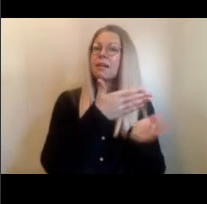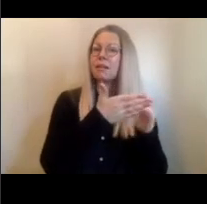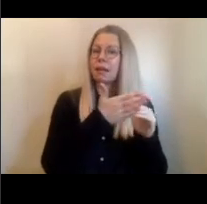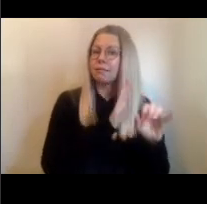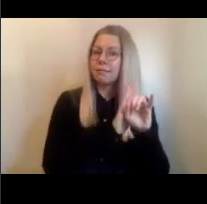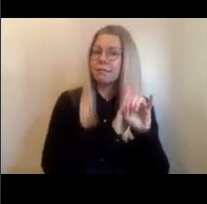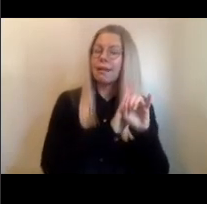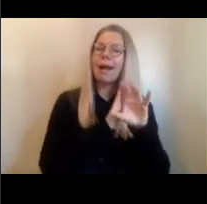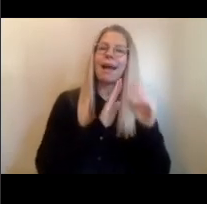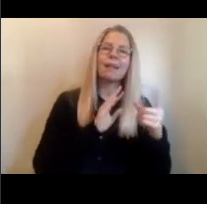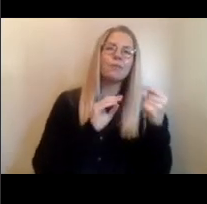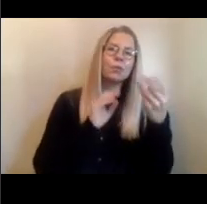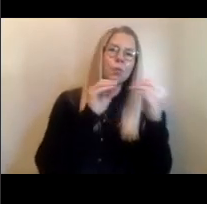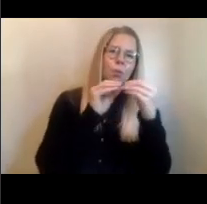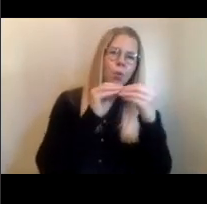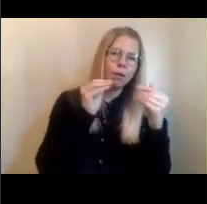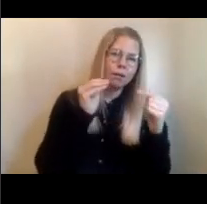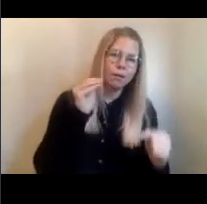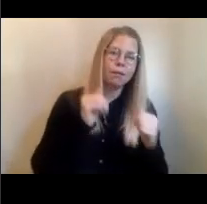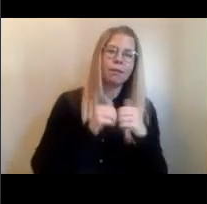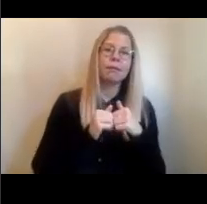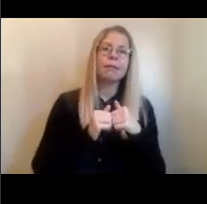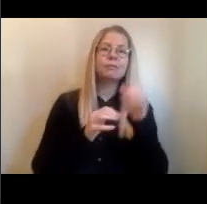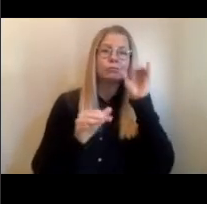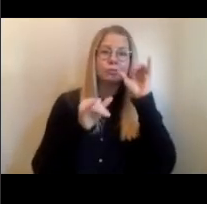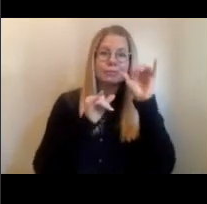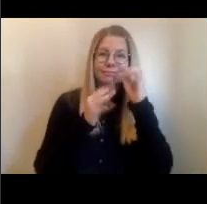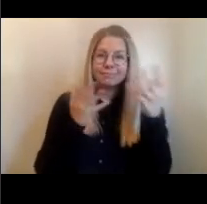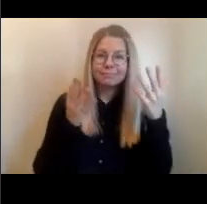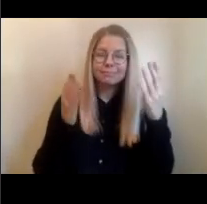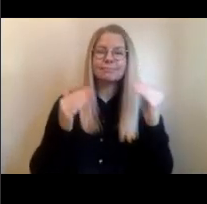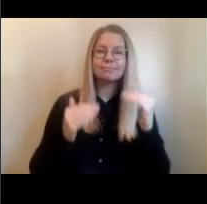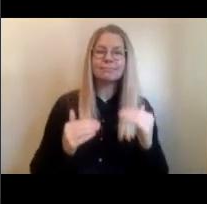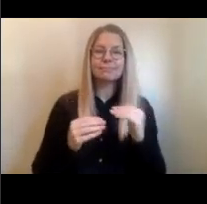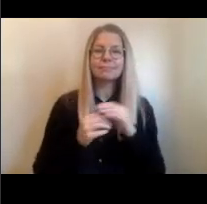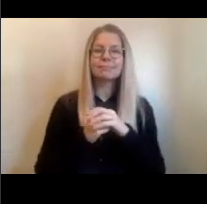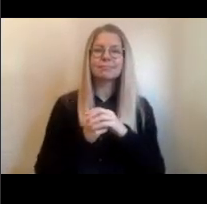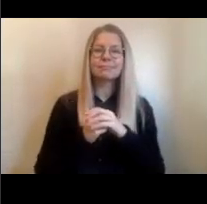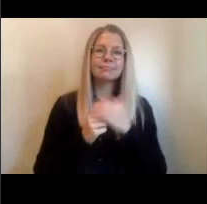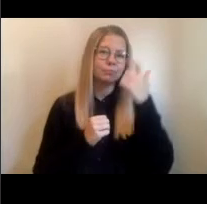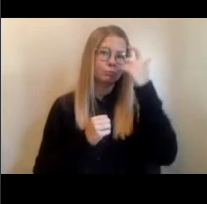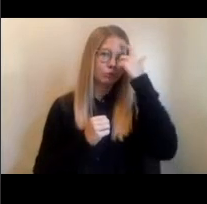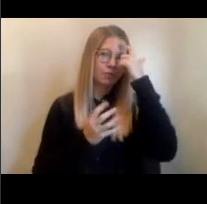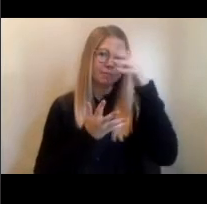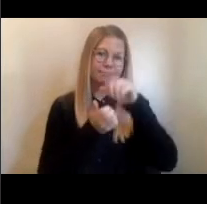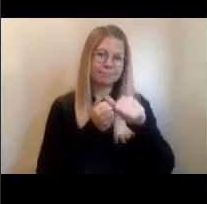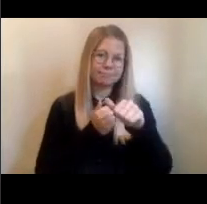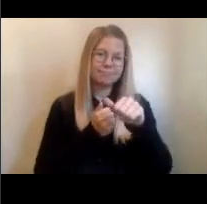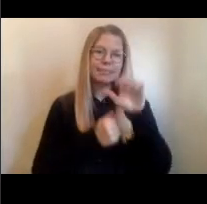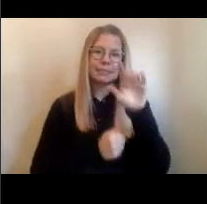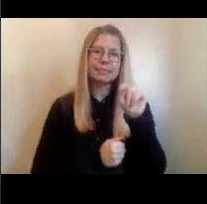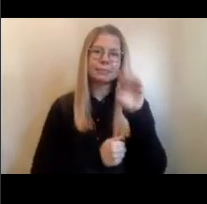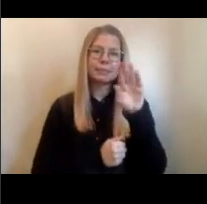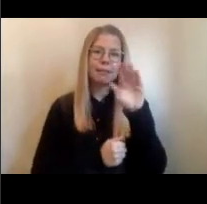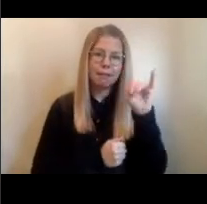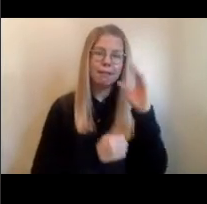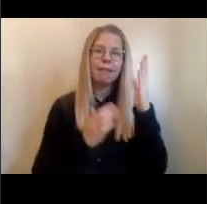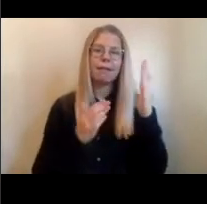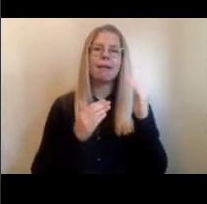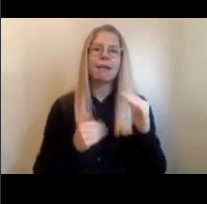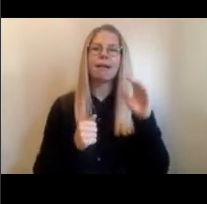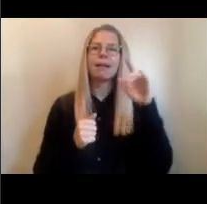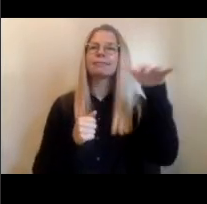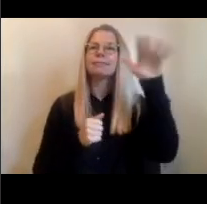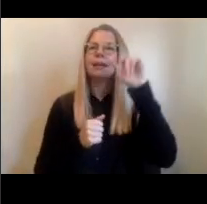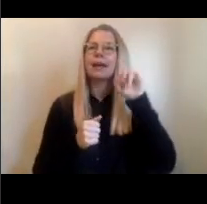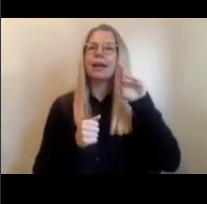alcohol consumption, traumatic brain injuries, and air pollution were added into the mix as well as potentially modifiable factors that would